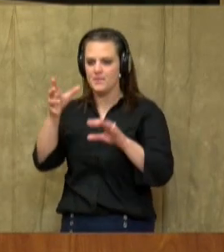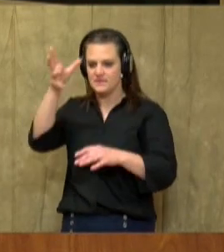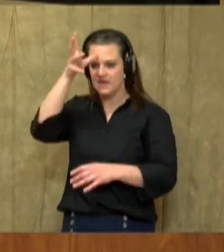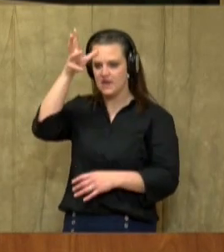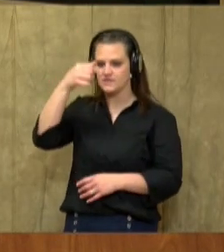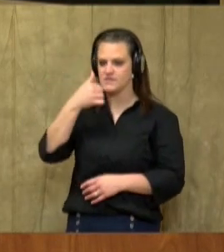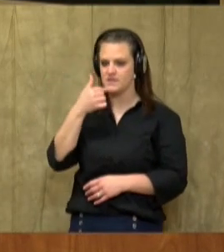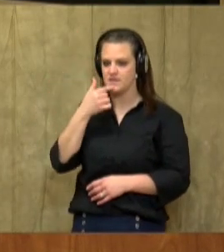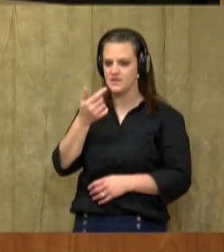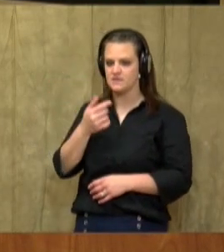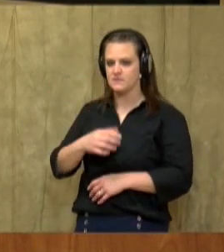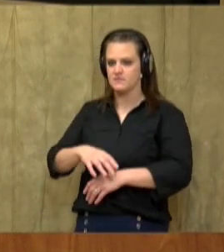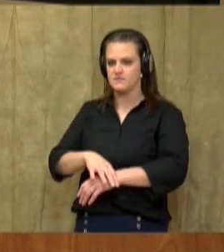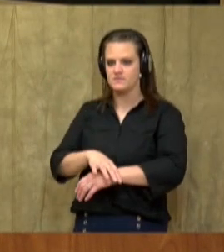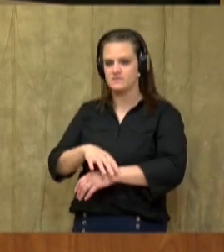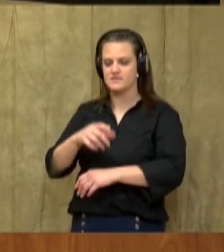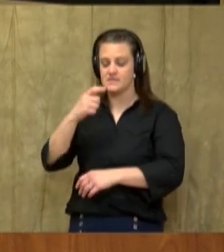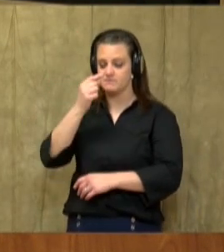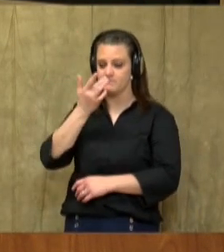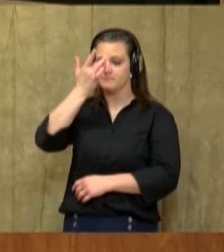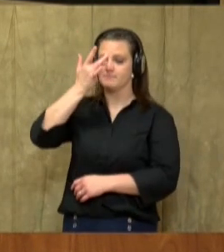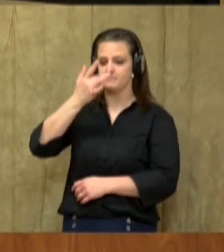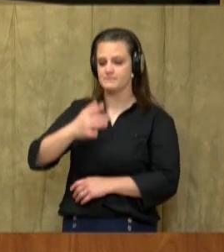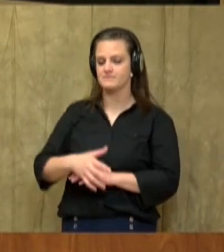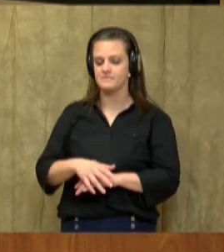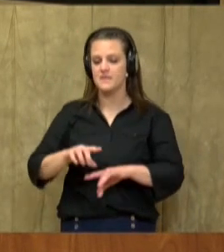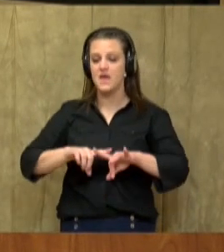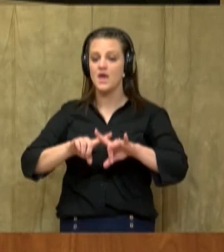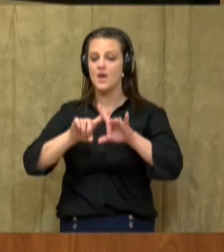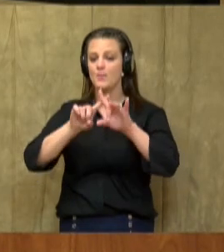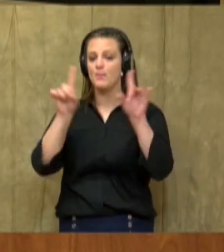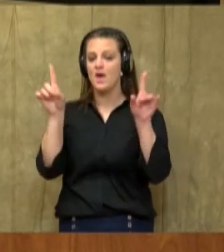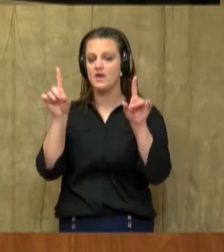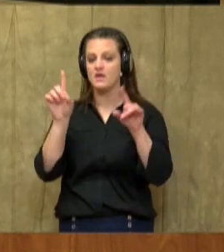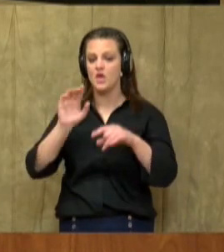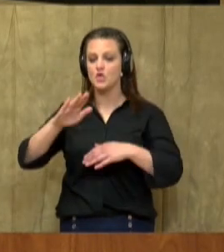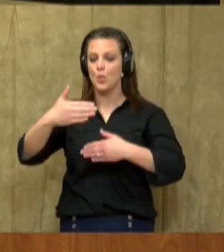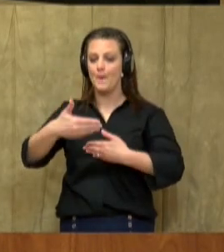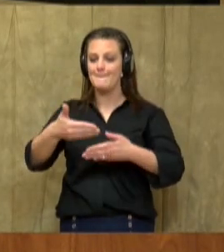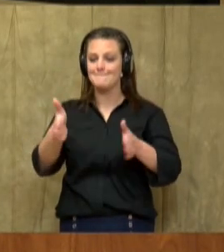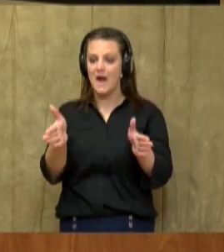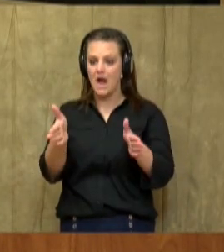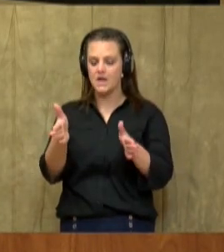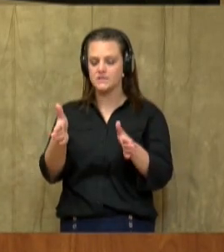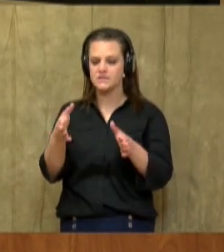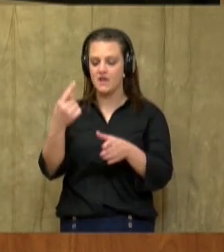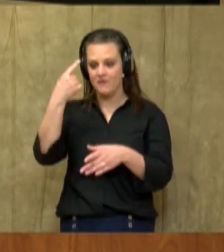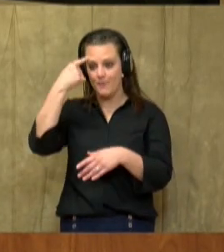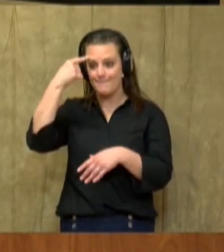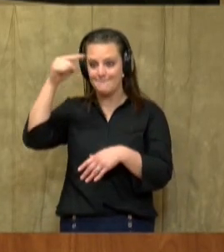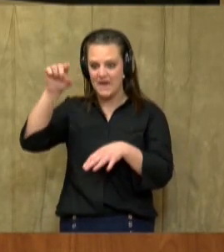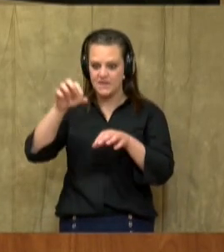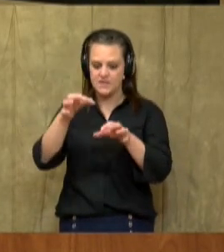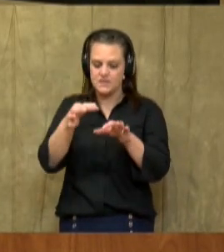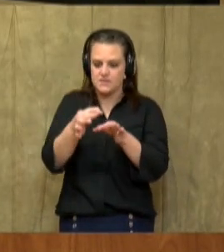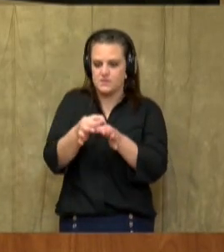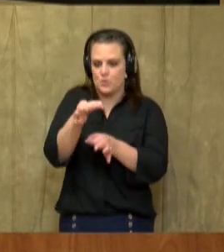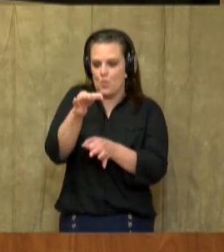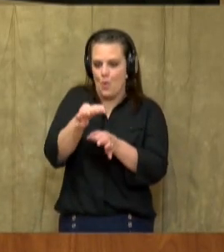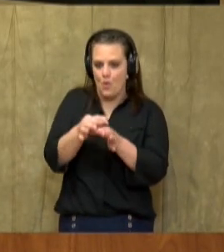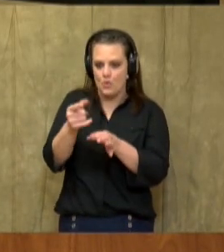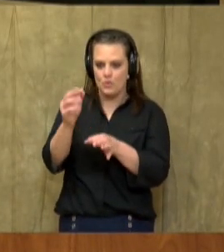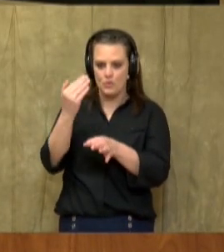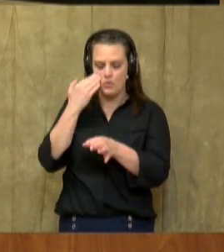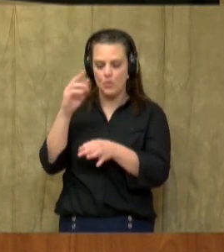said, pushing up his thick glasses. But I did put up your box of rolled pennies. I did pick up your box from rolled pennies